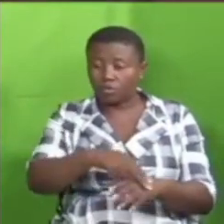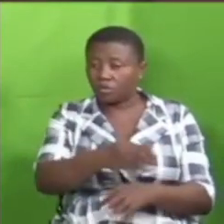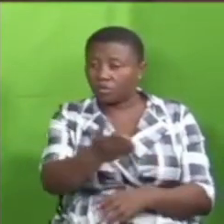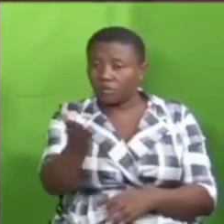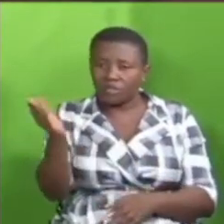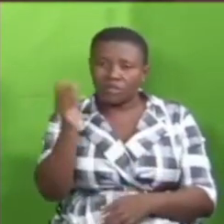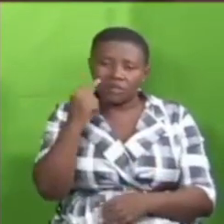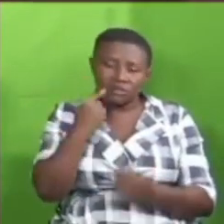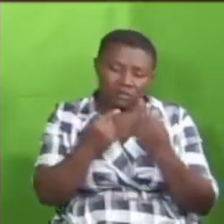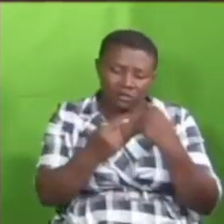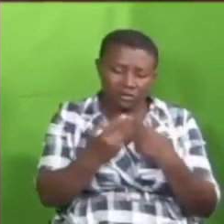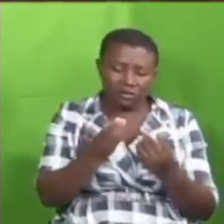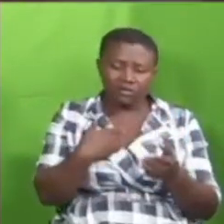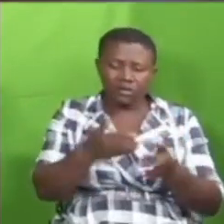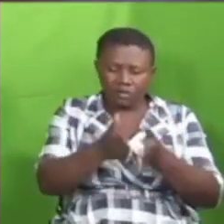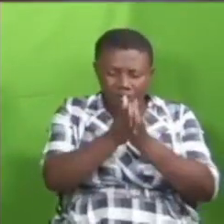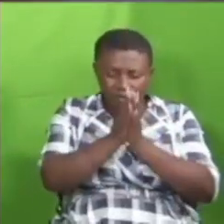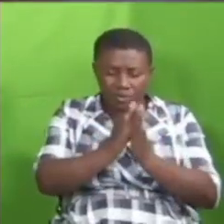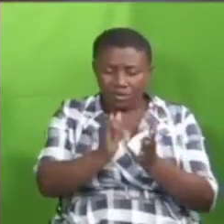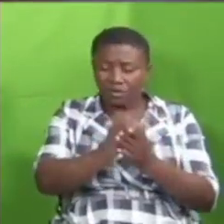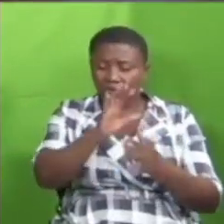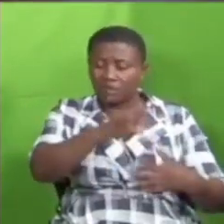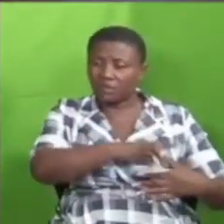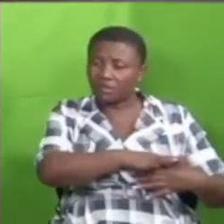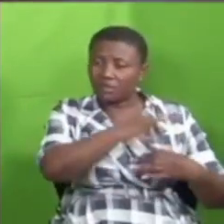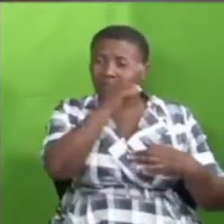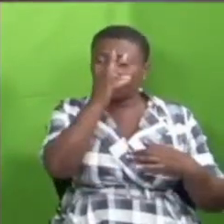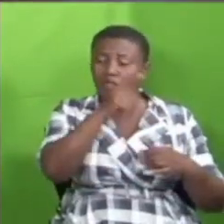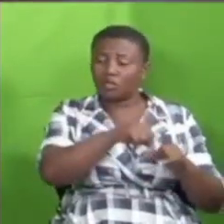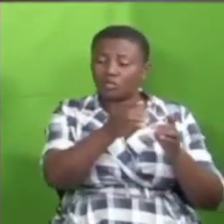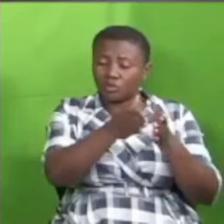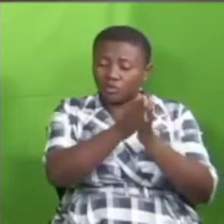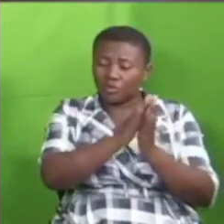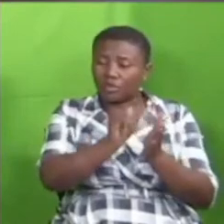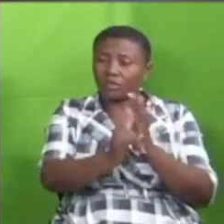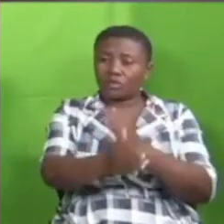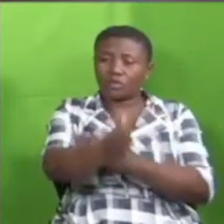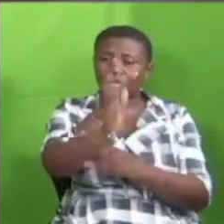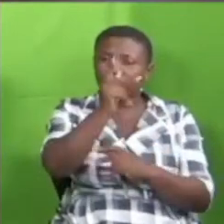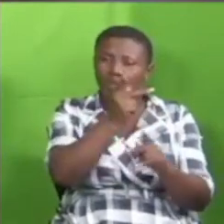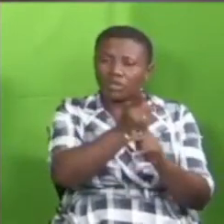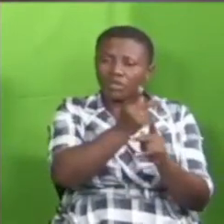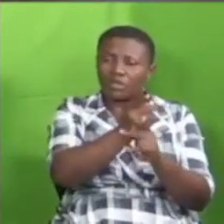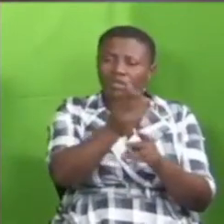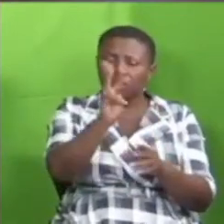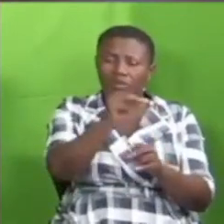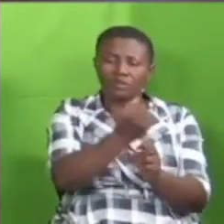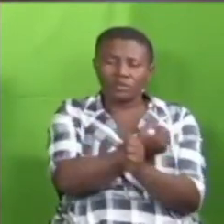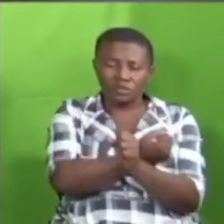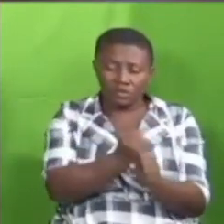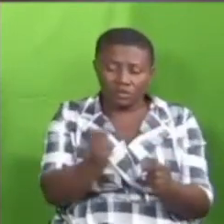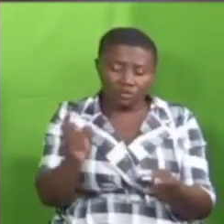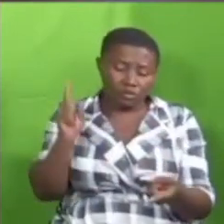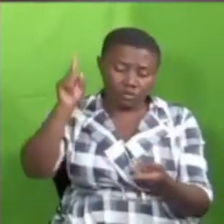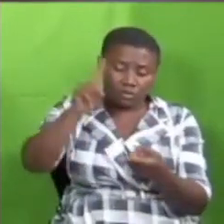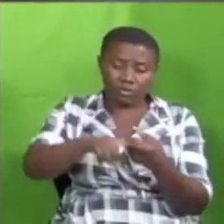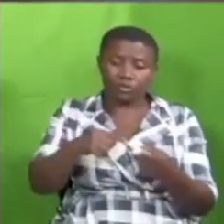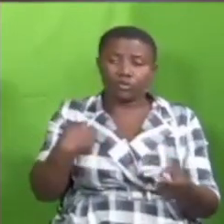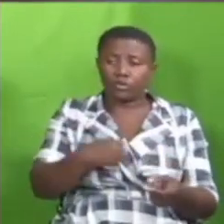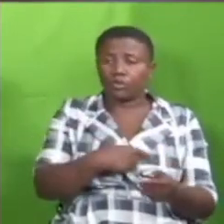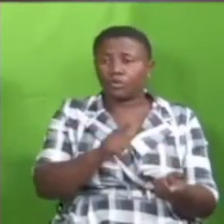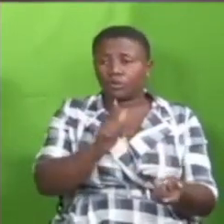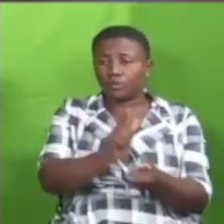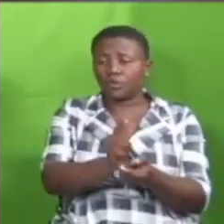soul. Pray that the good Lord keeps him somewhere very good, that we can meet again when we also leave